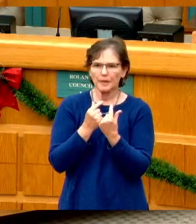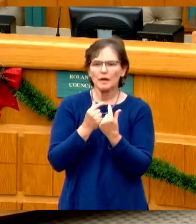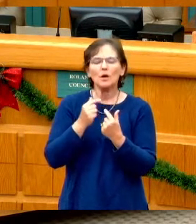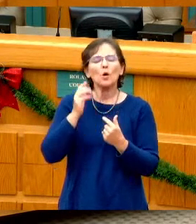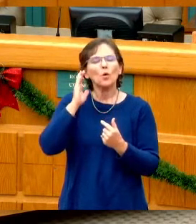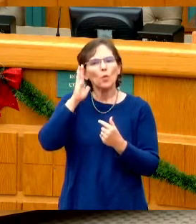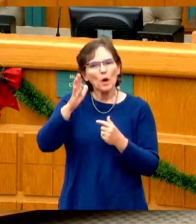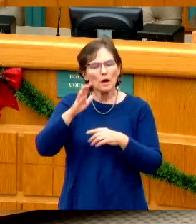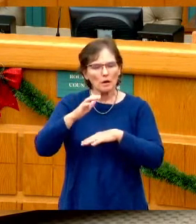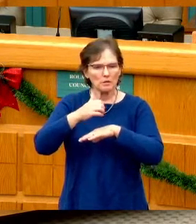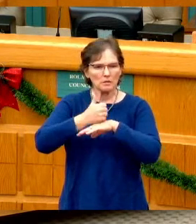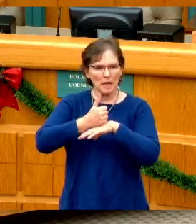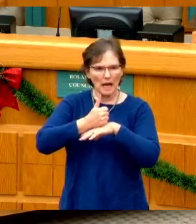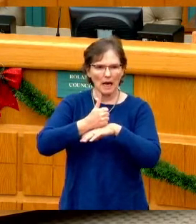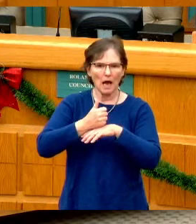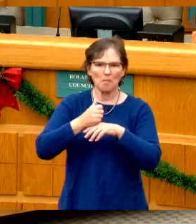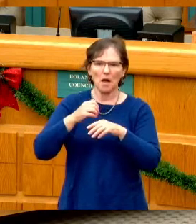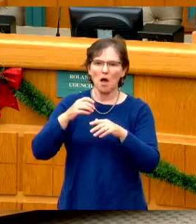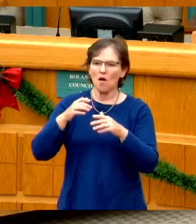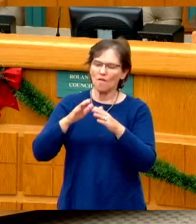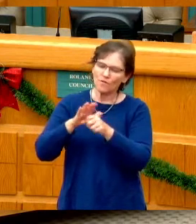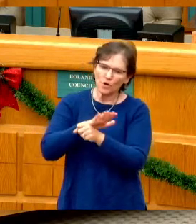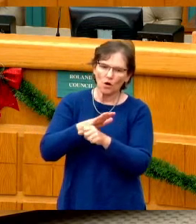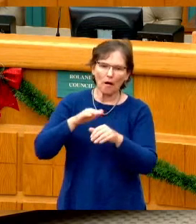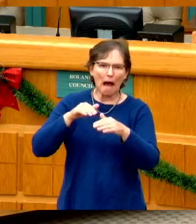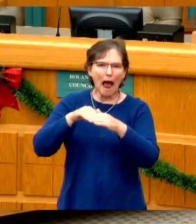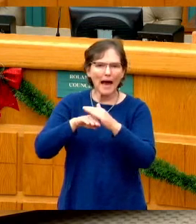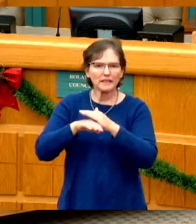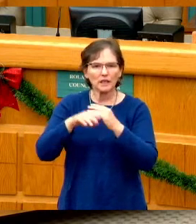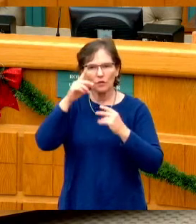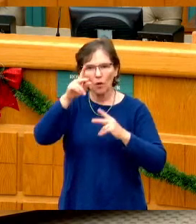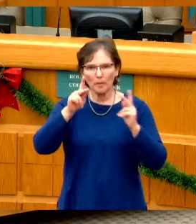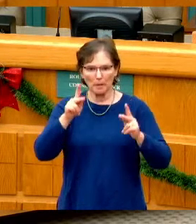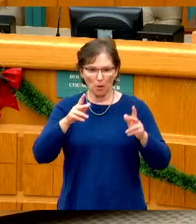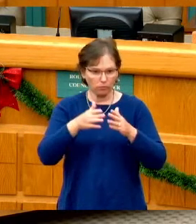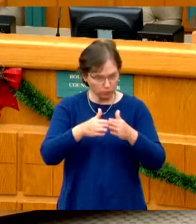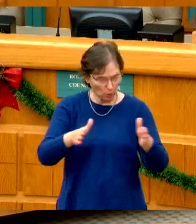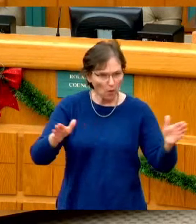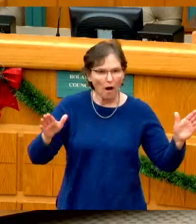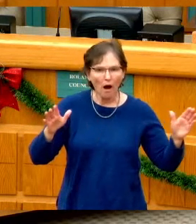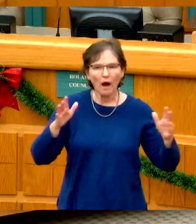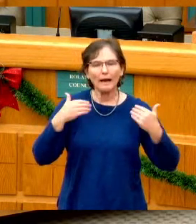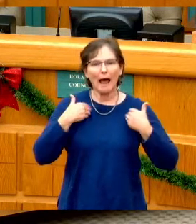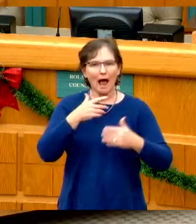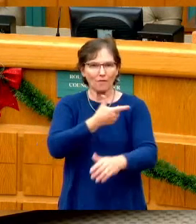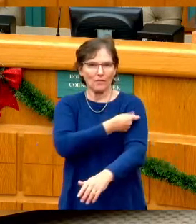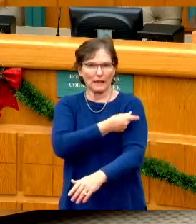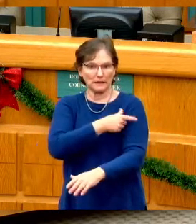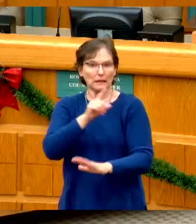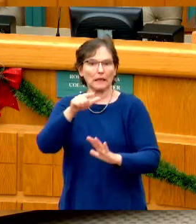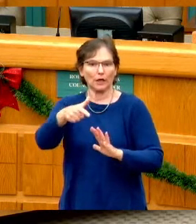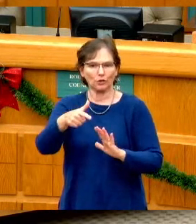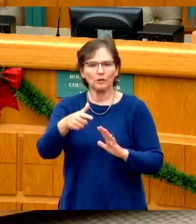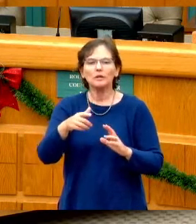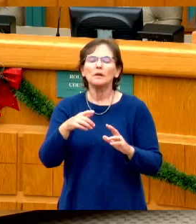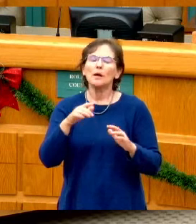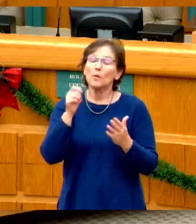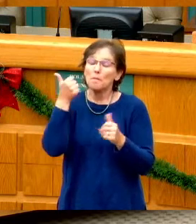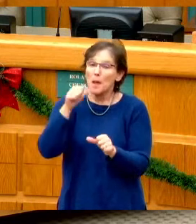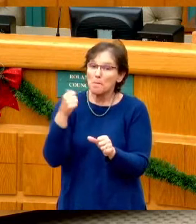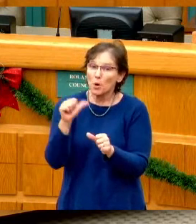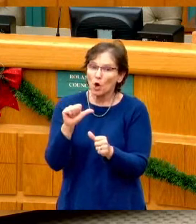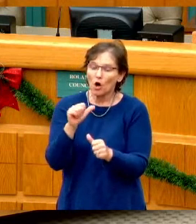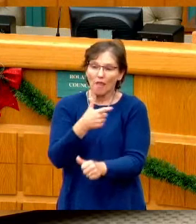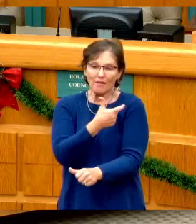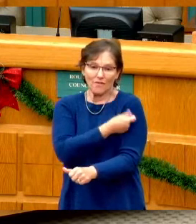vaccine across larger populations. And of course, as the mayor mentioned, this is all voluntary. For this effort, we will